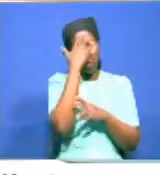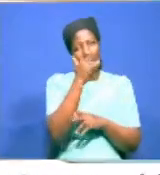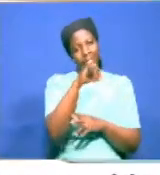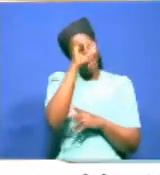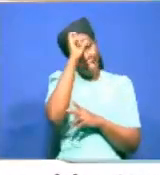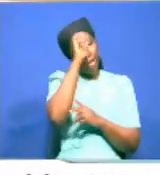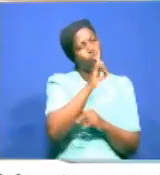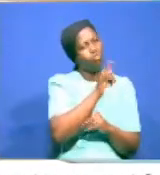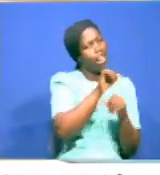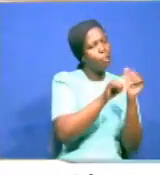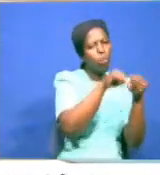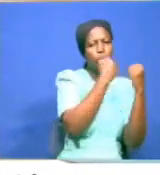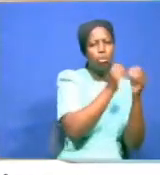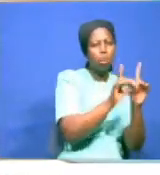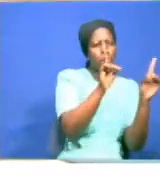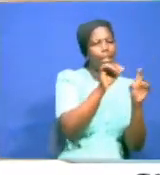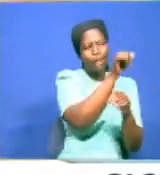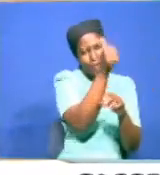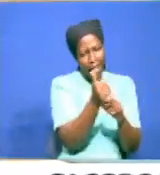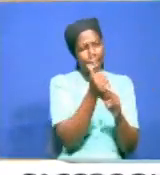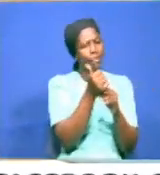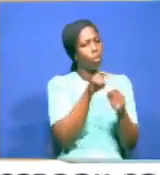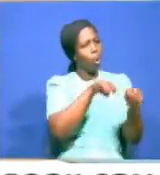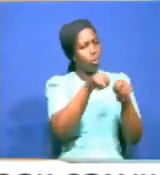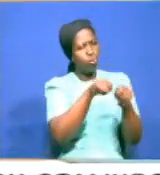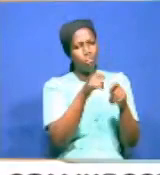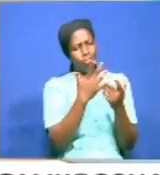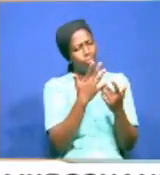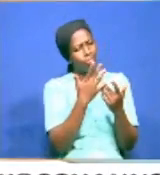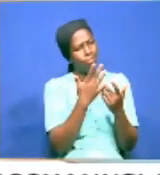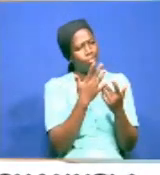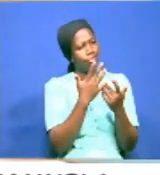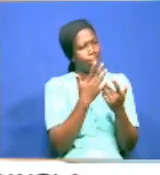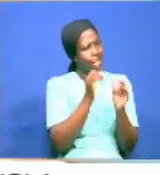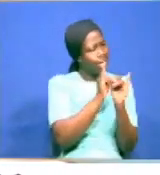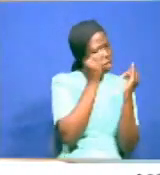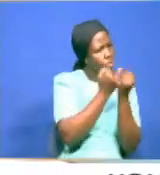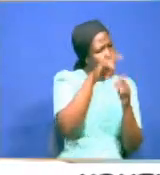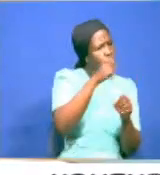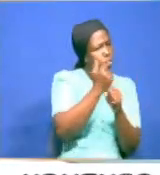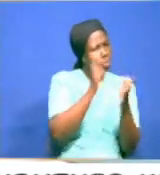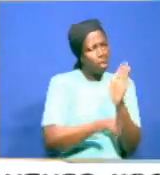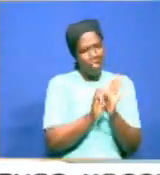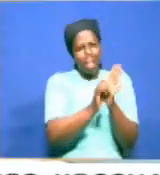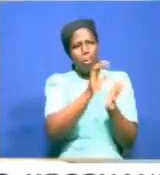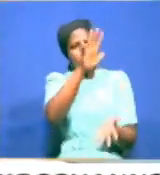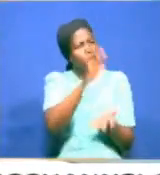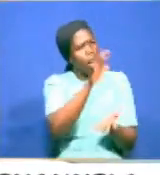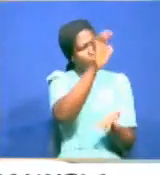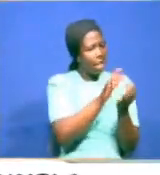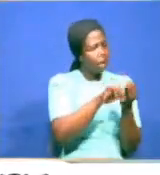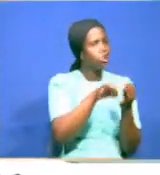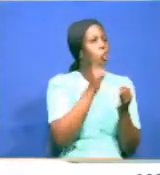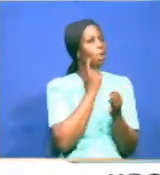social distancing, and of course, other measures. What exactly should be done exactly by institution, whether it be supermarkets, whether it be shops? Of